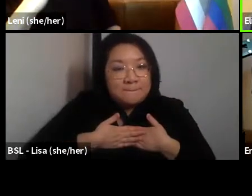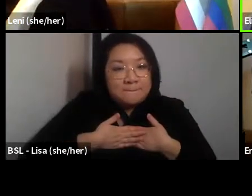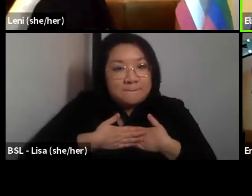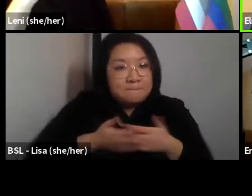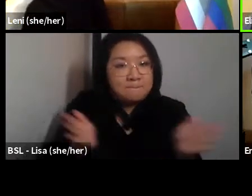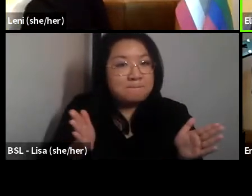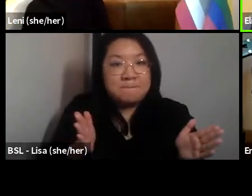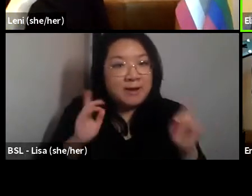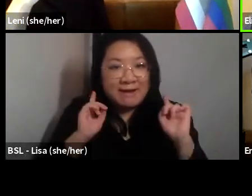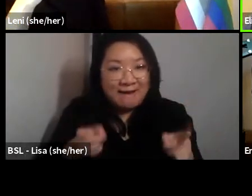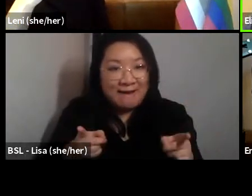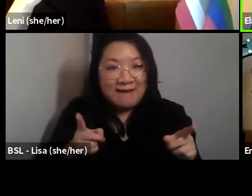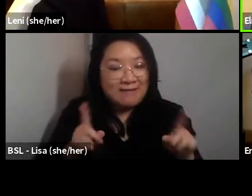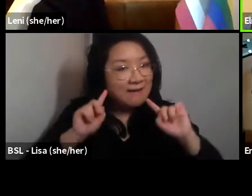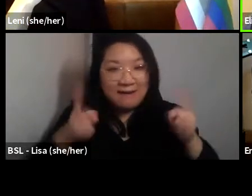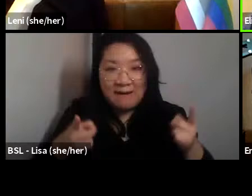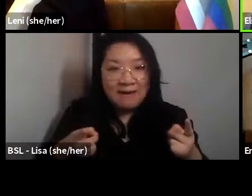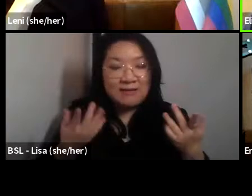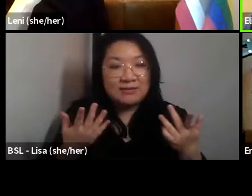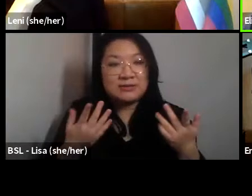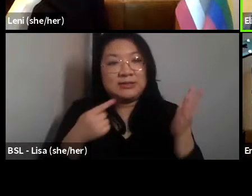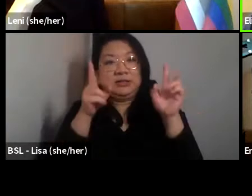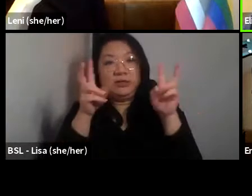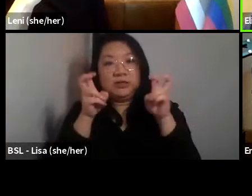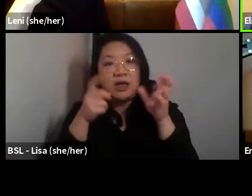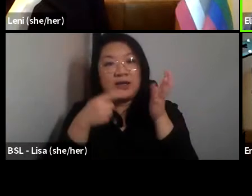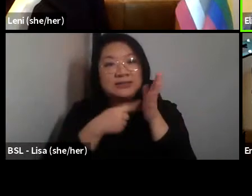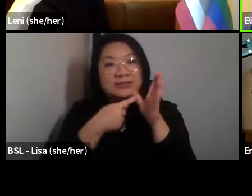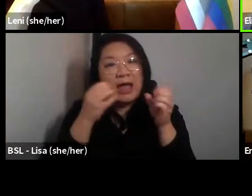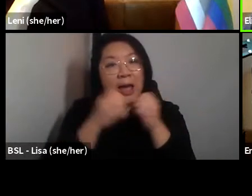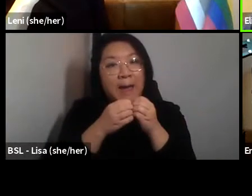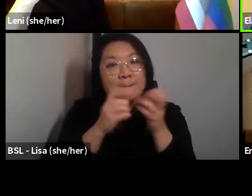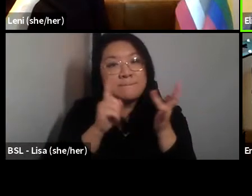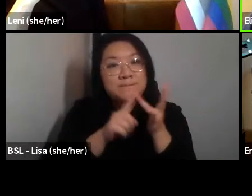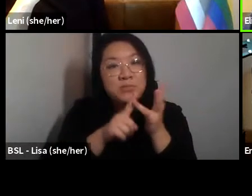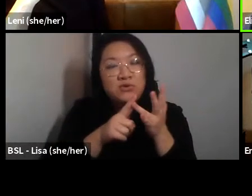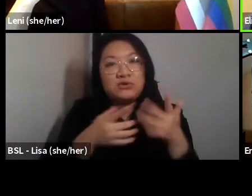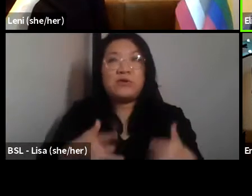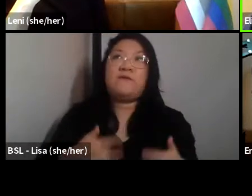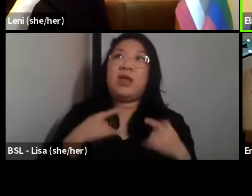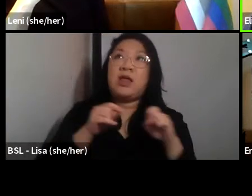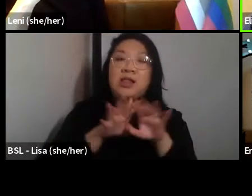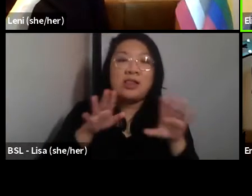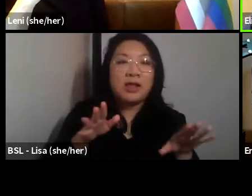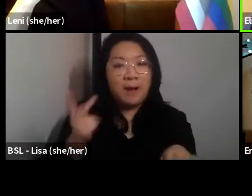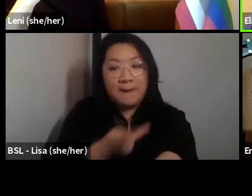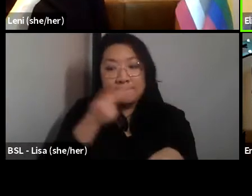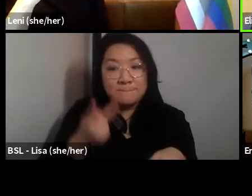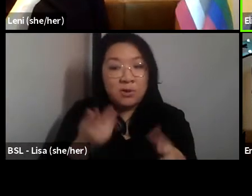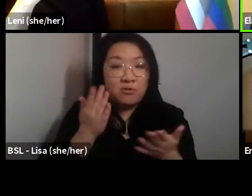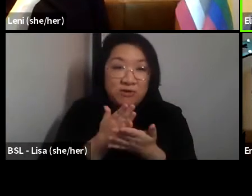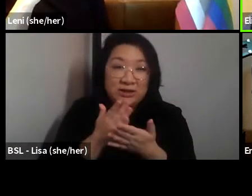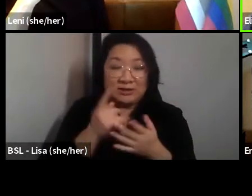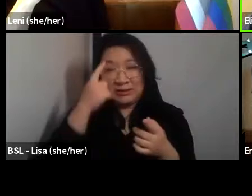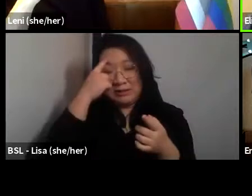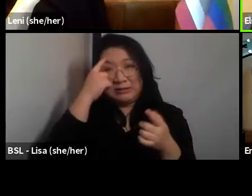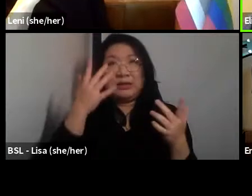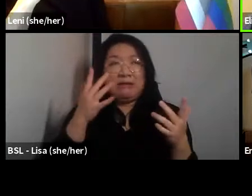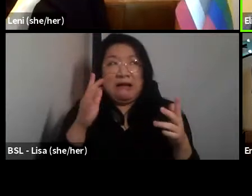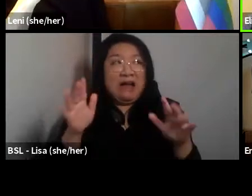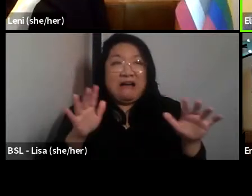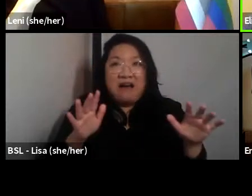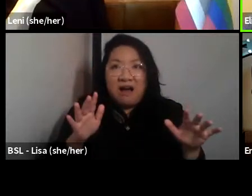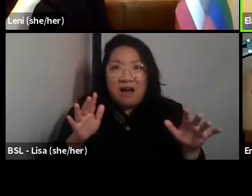that you couldn't talk about. So it was kind of, yeah, a bit of both really, like, oh my goodness, I can't believe